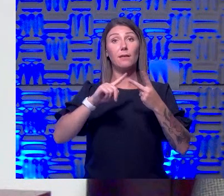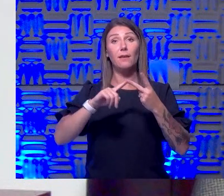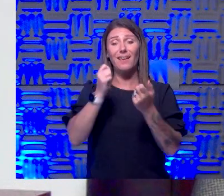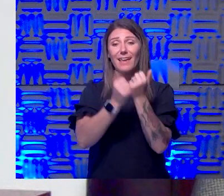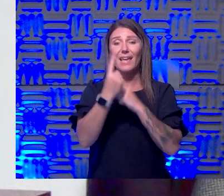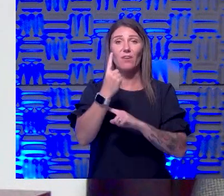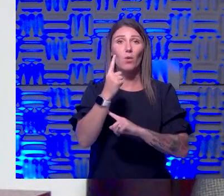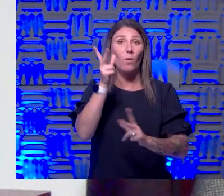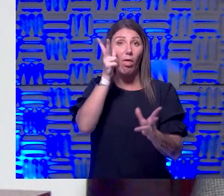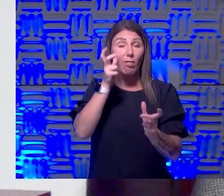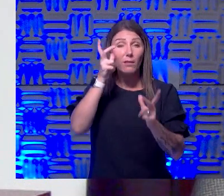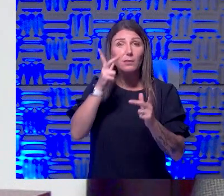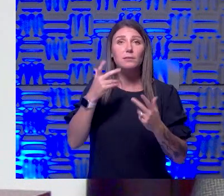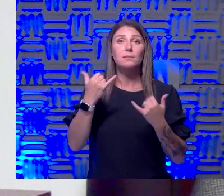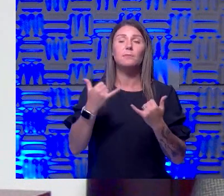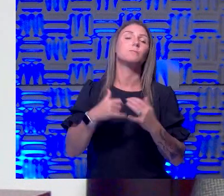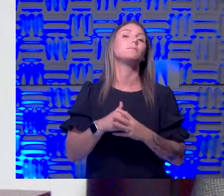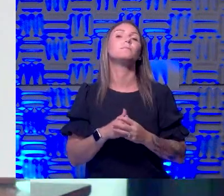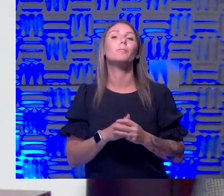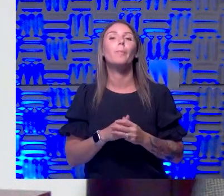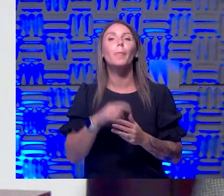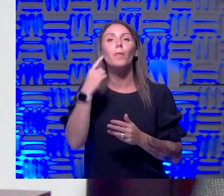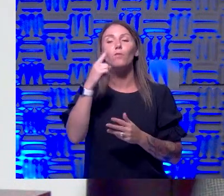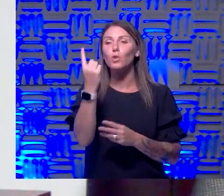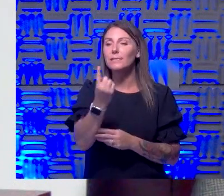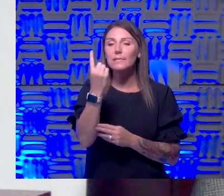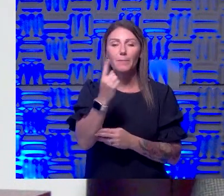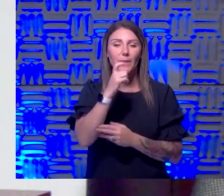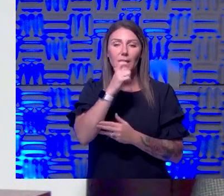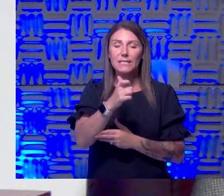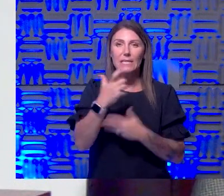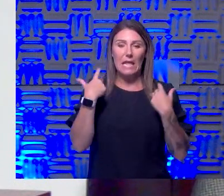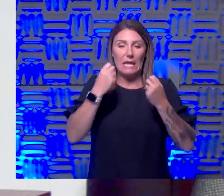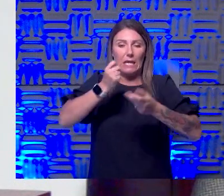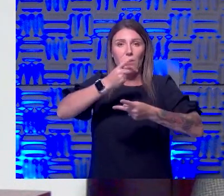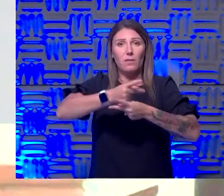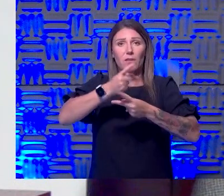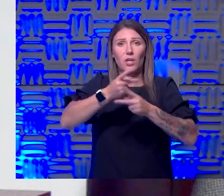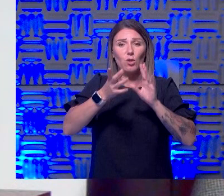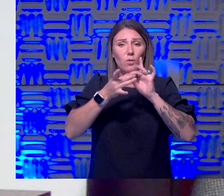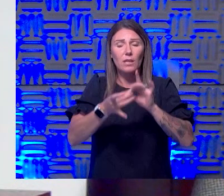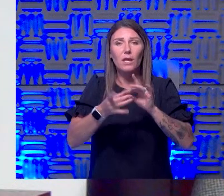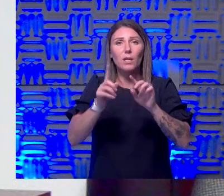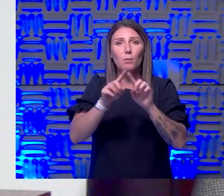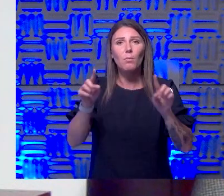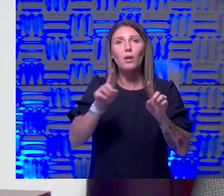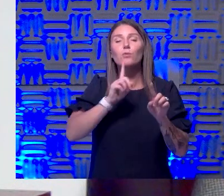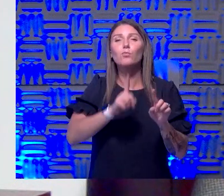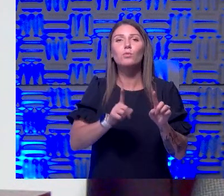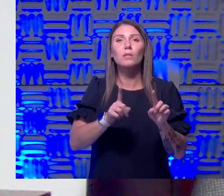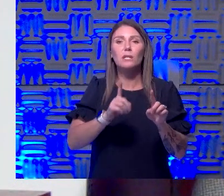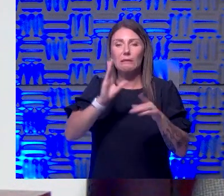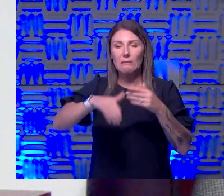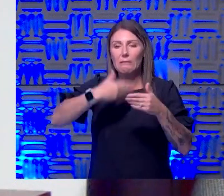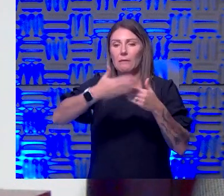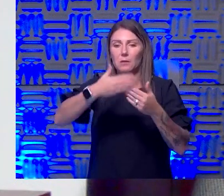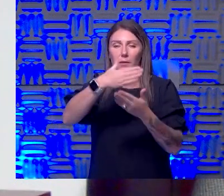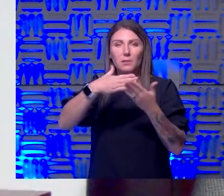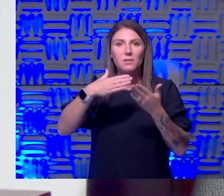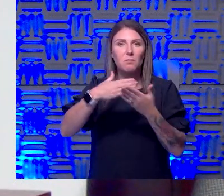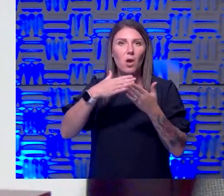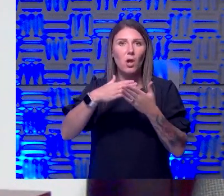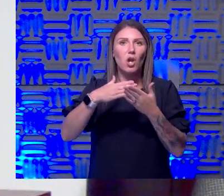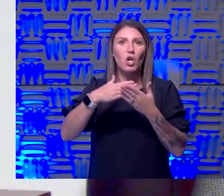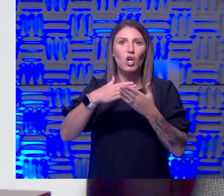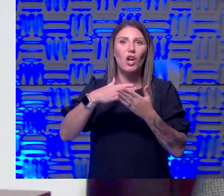who is listening, for something that is not healthcare related, but really the next section of